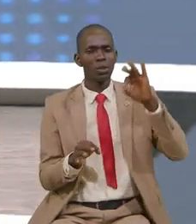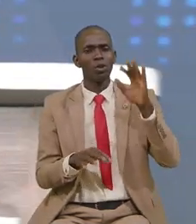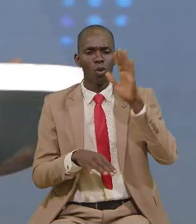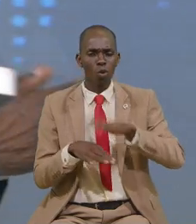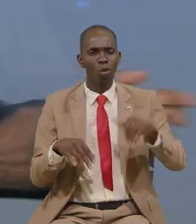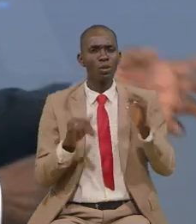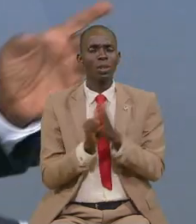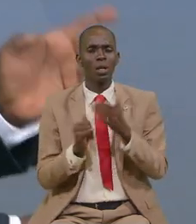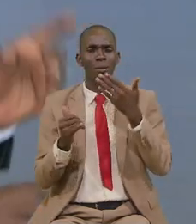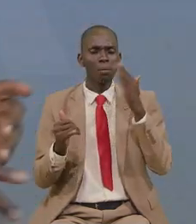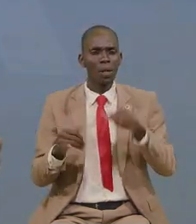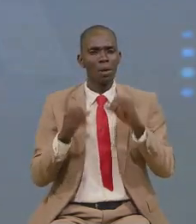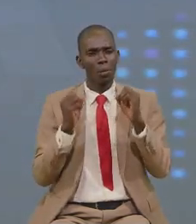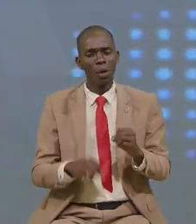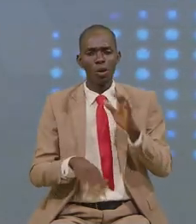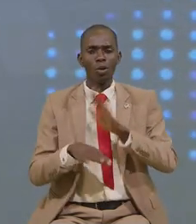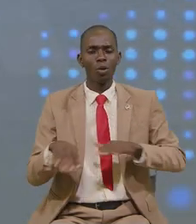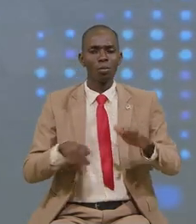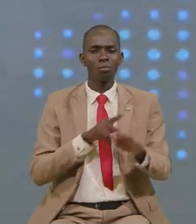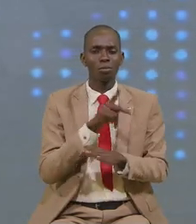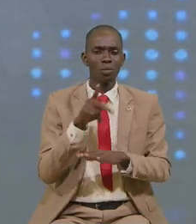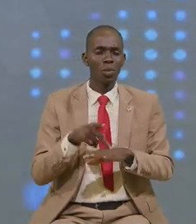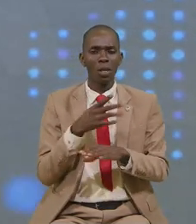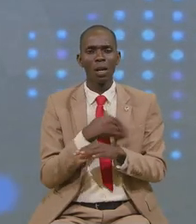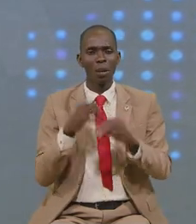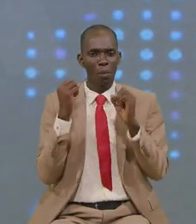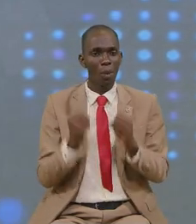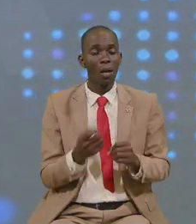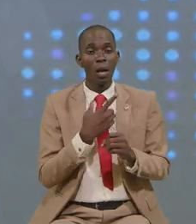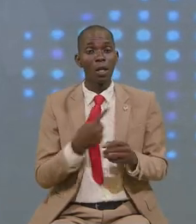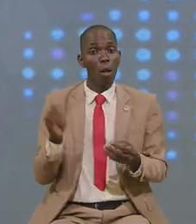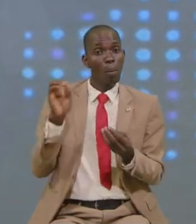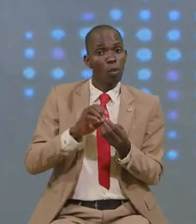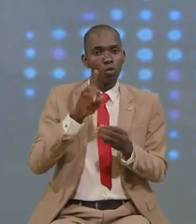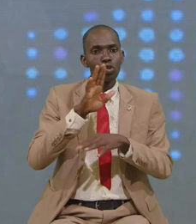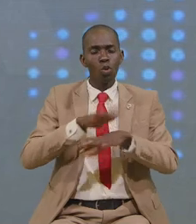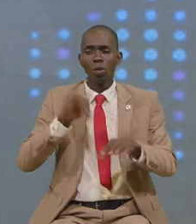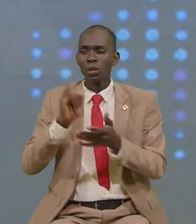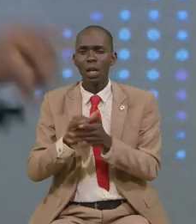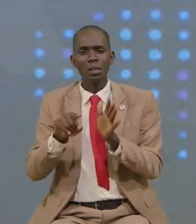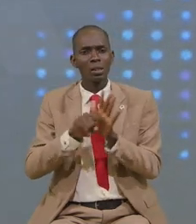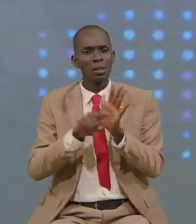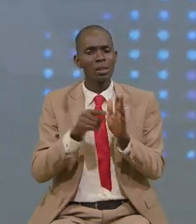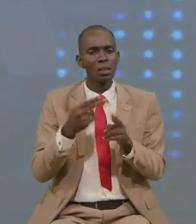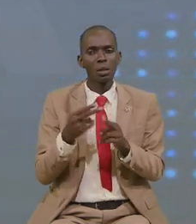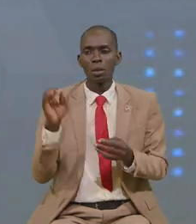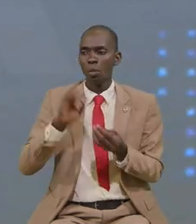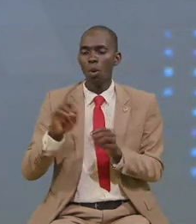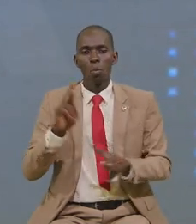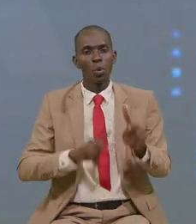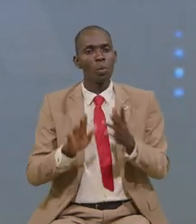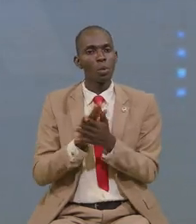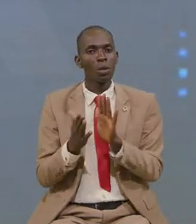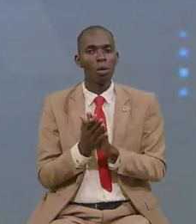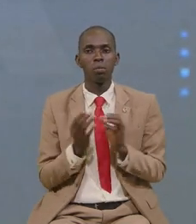they have to mention principalities and powers. And the more they do that, the more they become afraid, and the more they